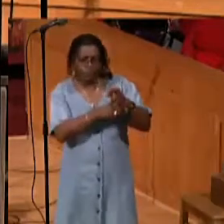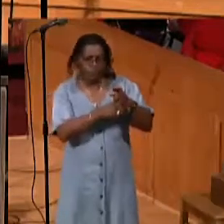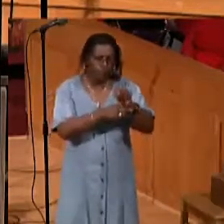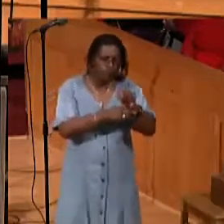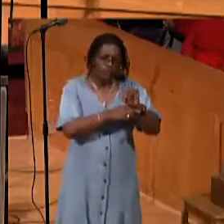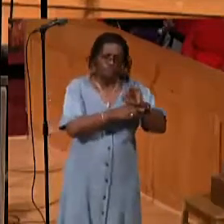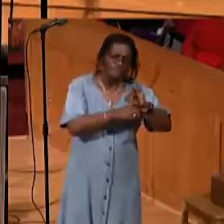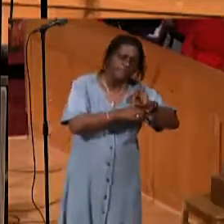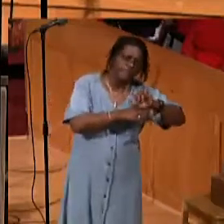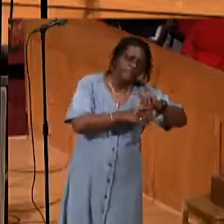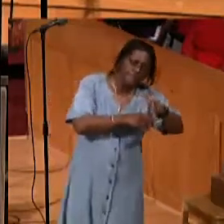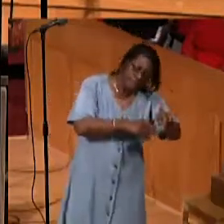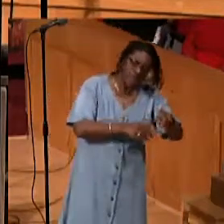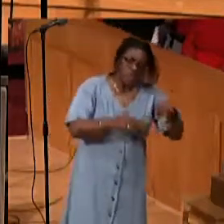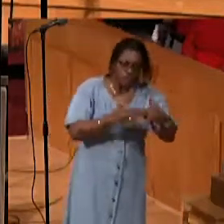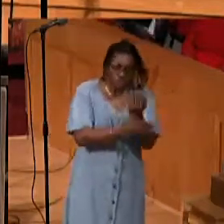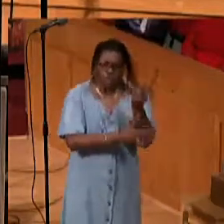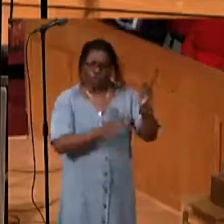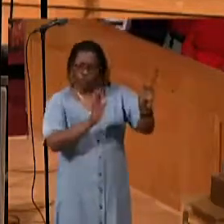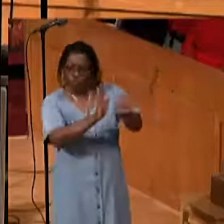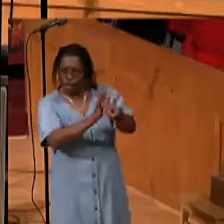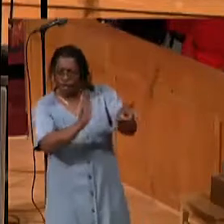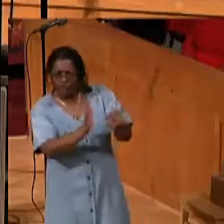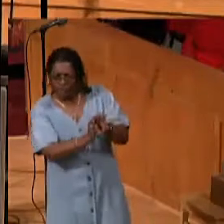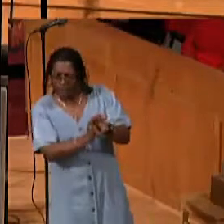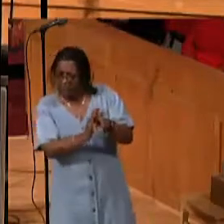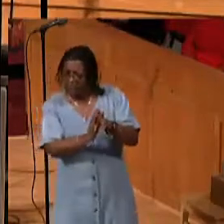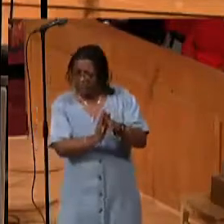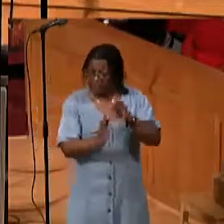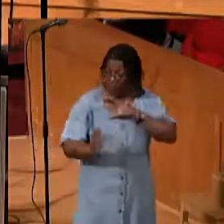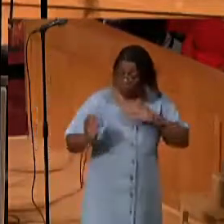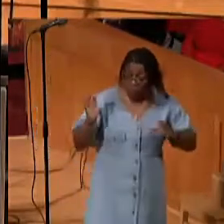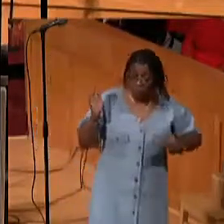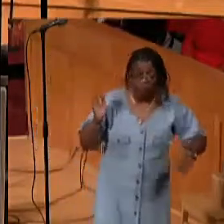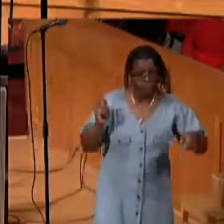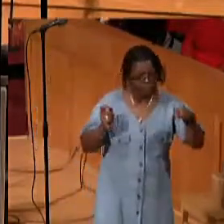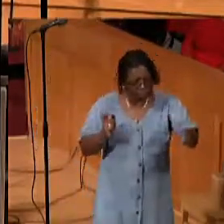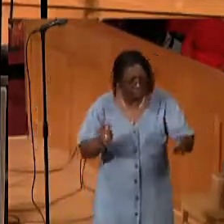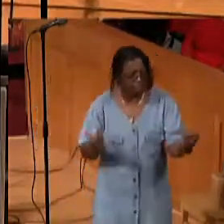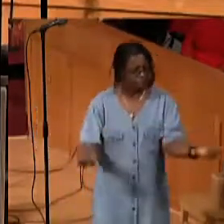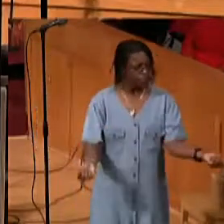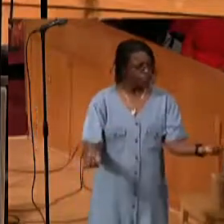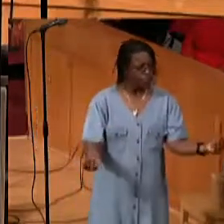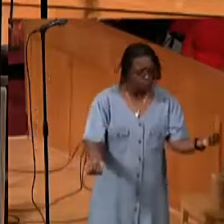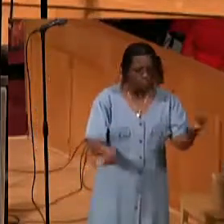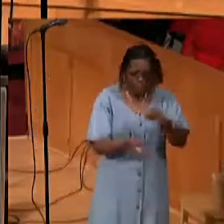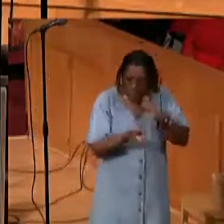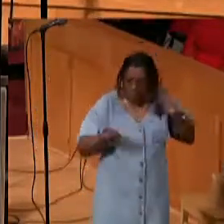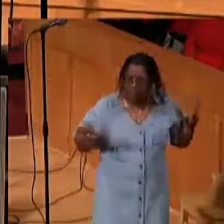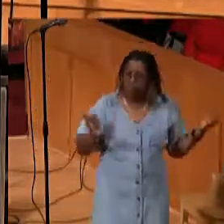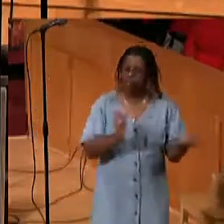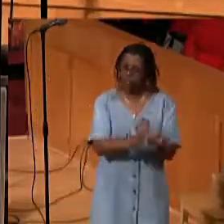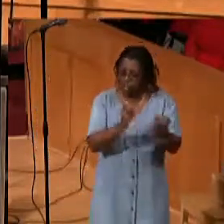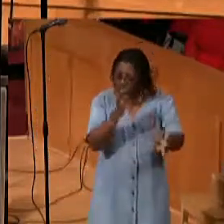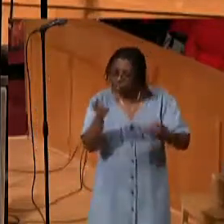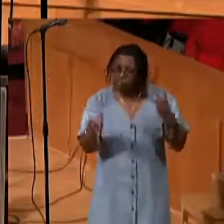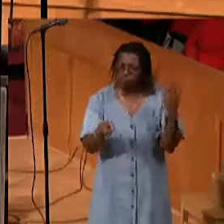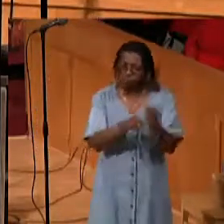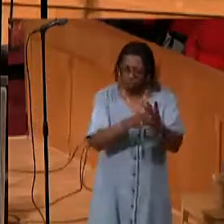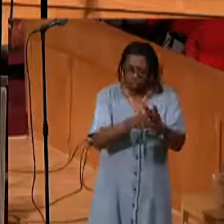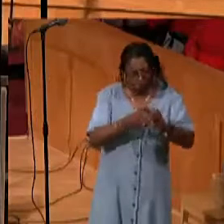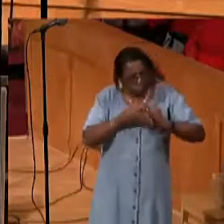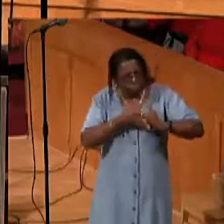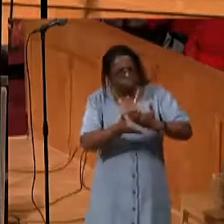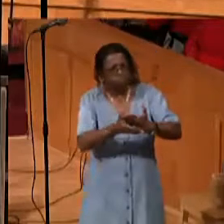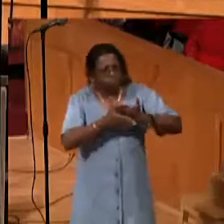witnessing. Christians are supposed to transform the world. Amen. For the good of God. Somebody ought